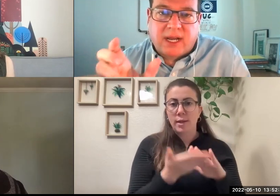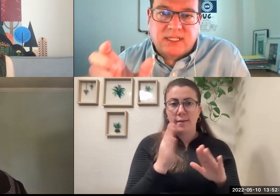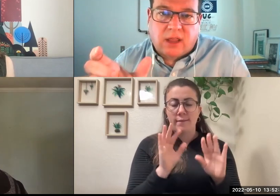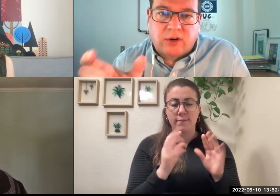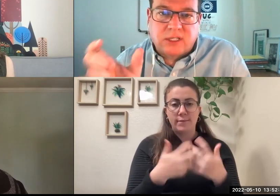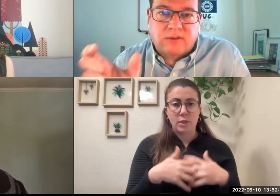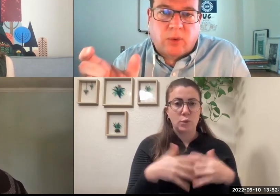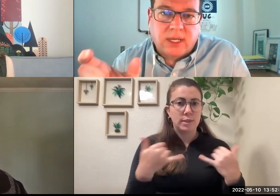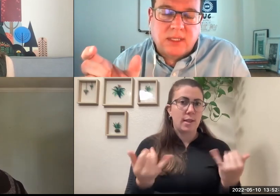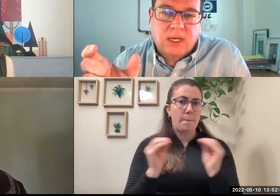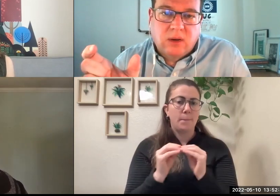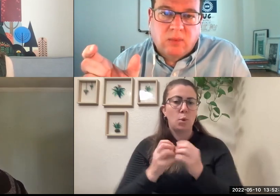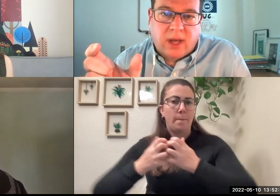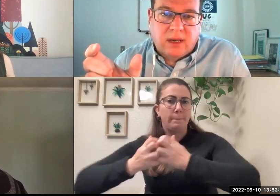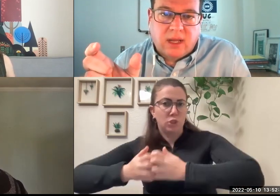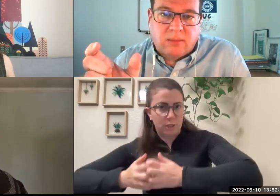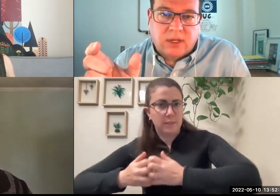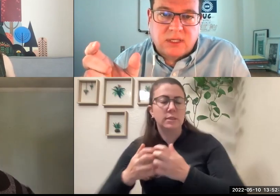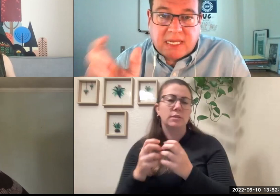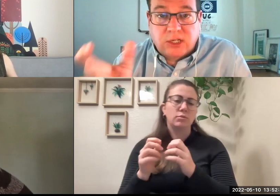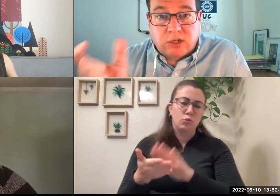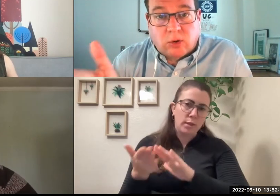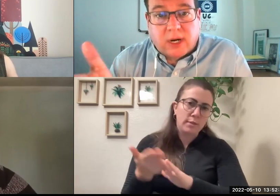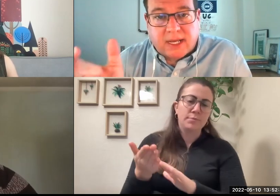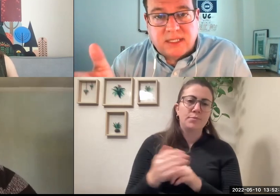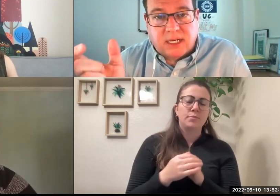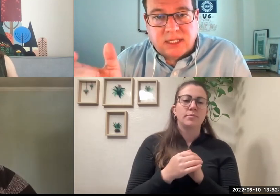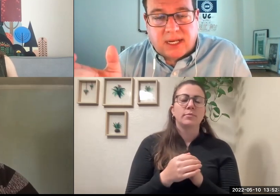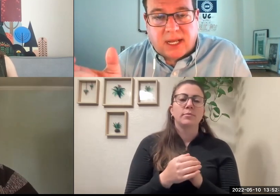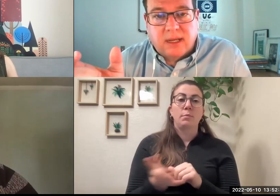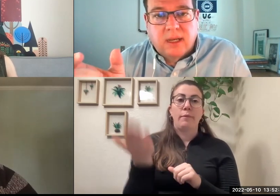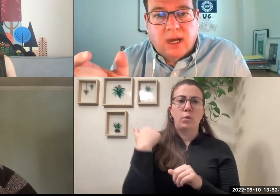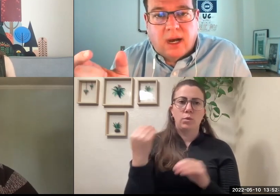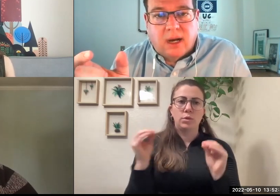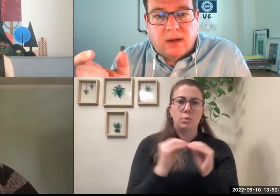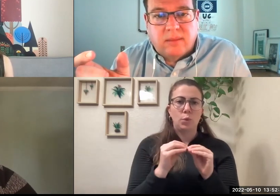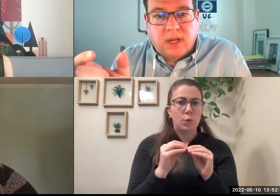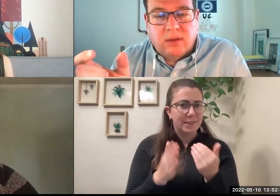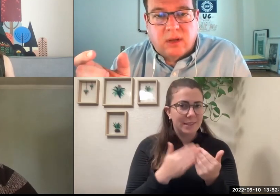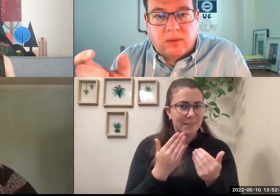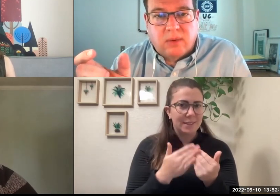were organized in the 30s and 40s, when it was easier to organize than it is today,